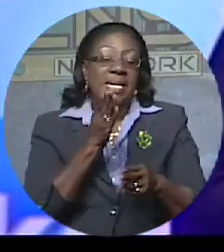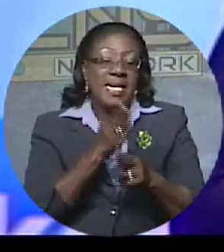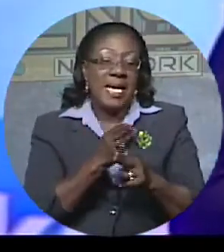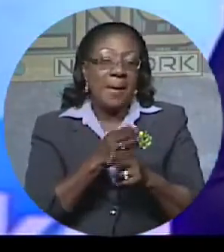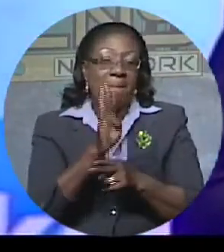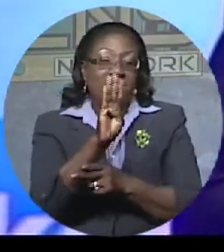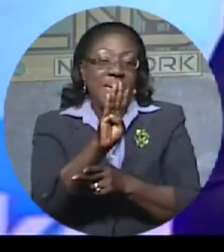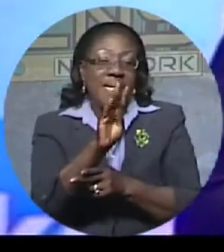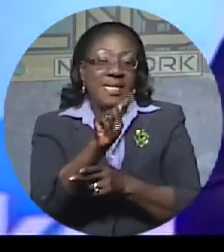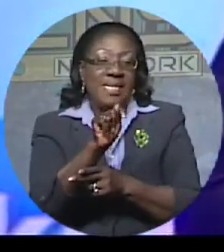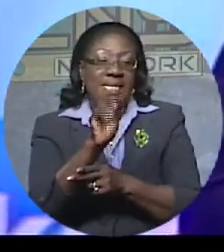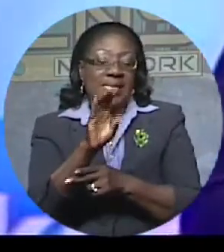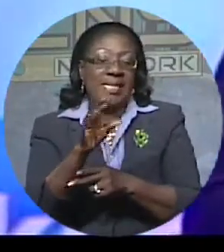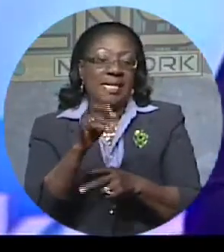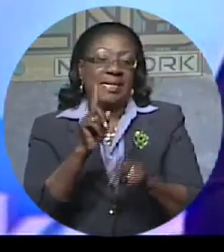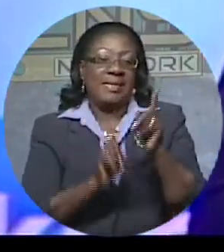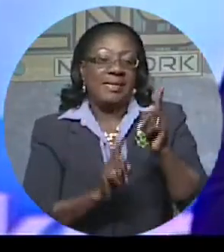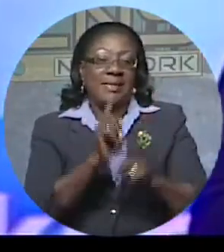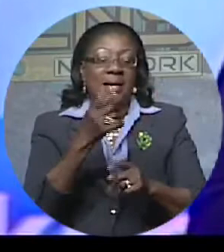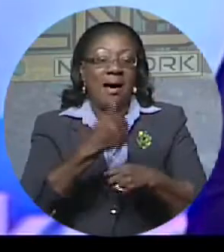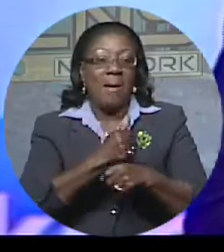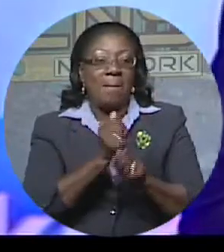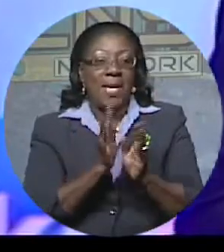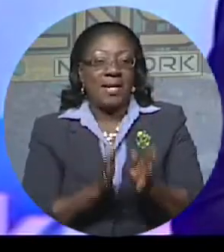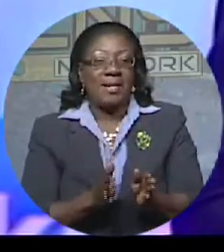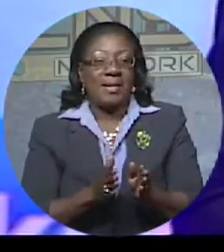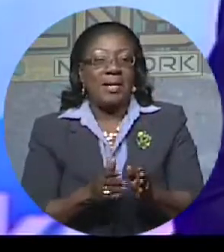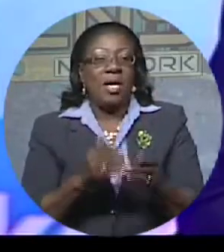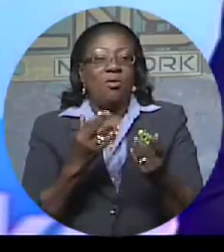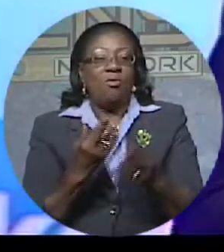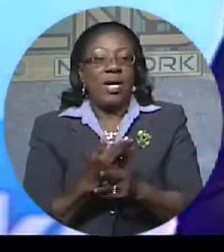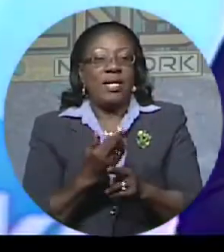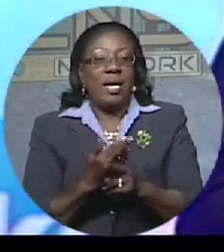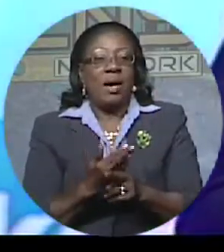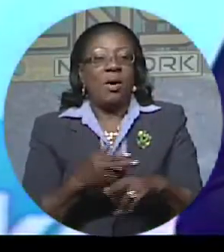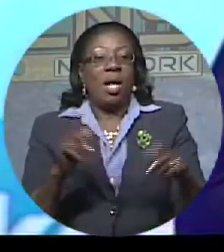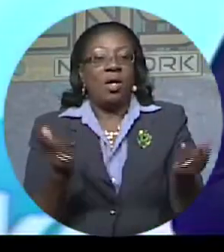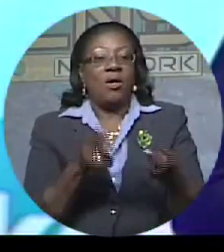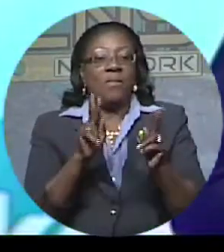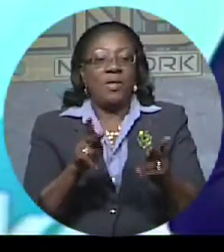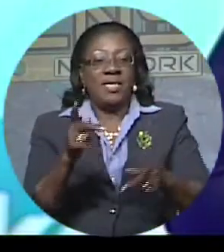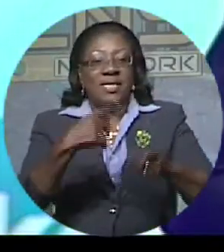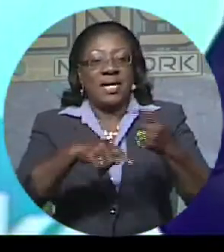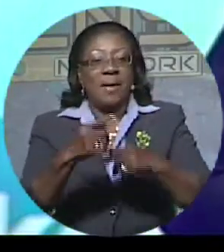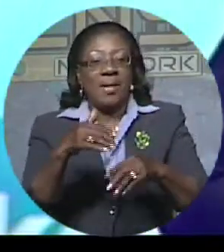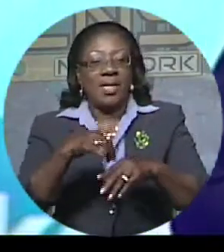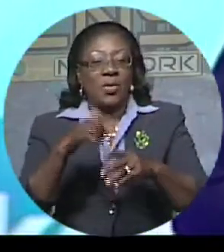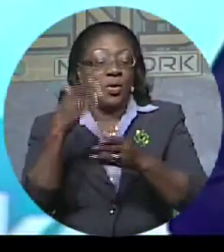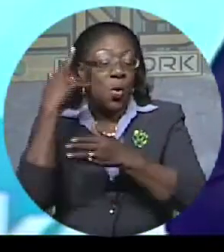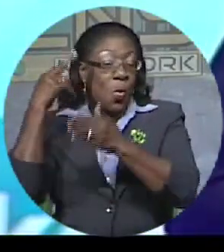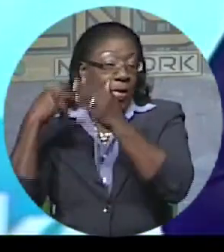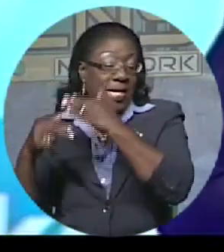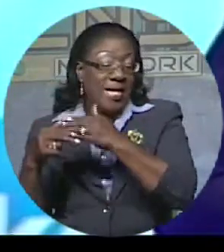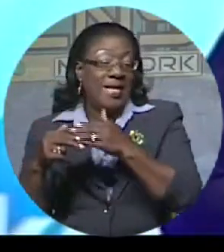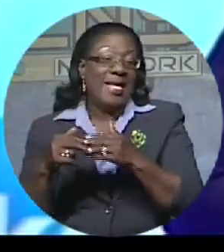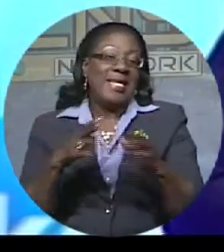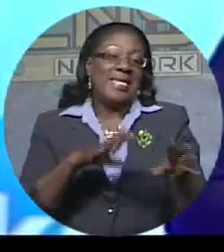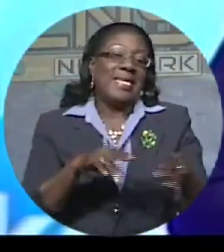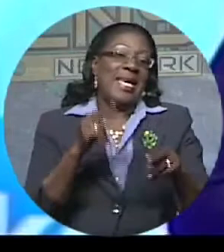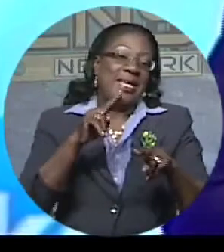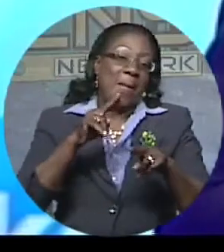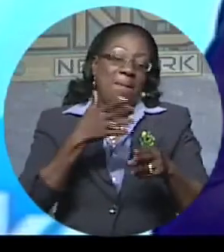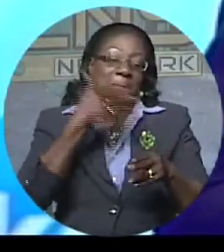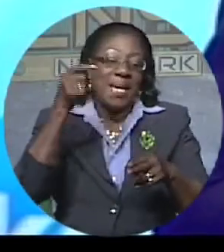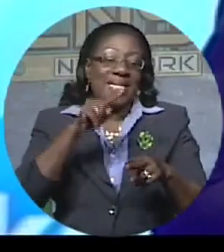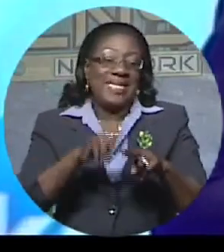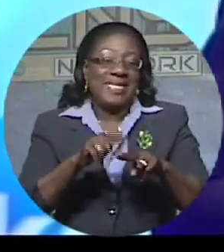Starmaker. Right now, dozens of invited guests are making their way here at the Hilton Hotel, hoping to get the best seat in the house. And I can only